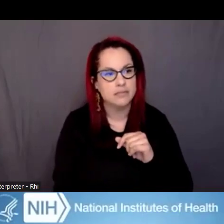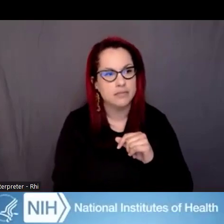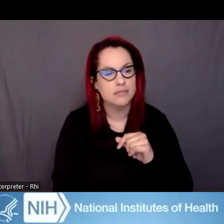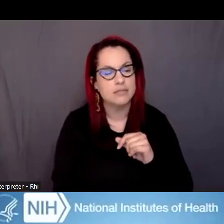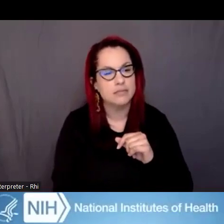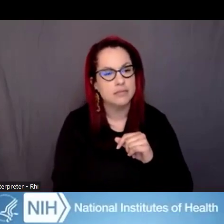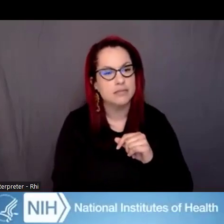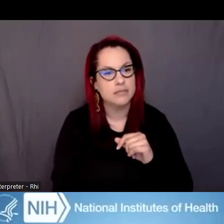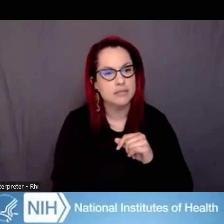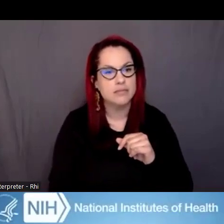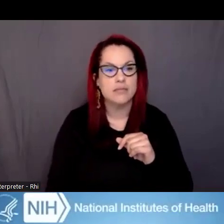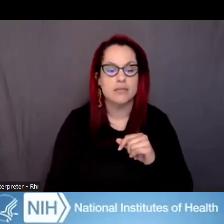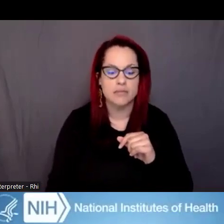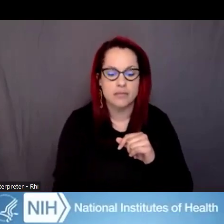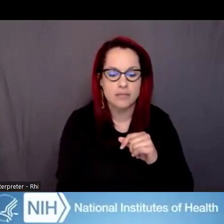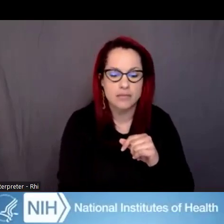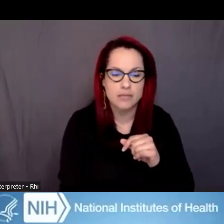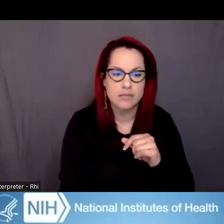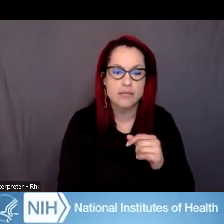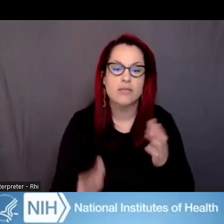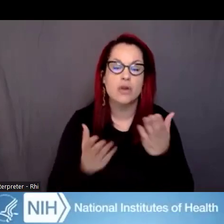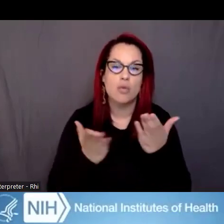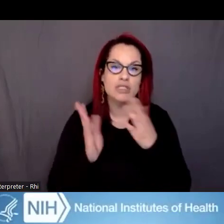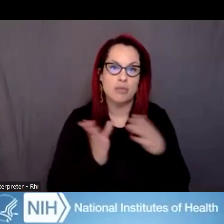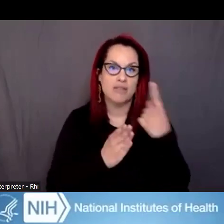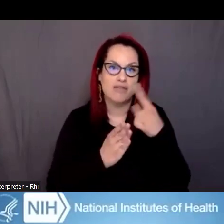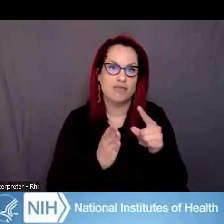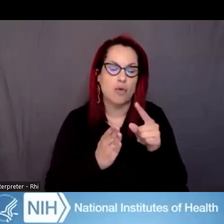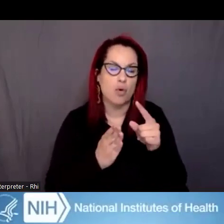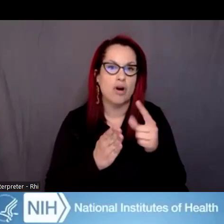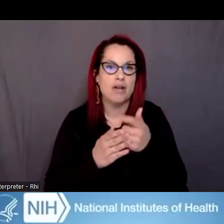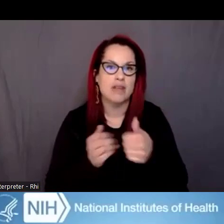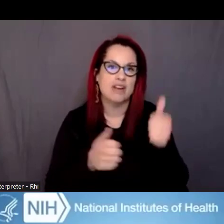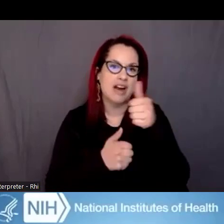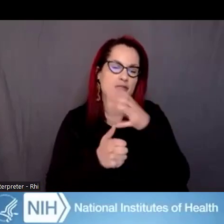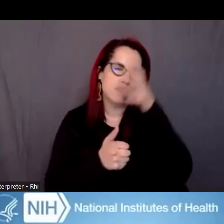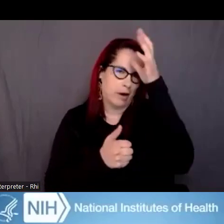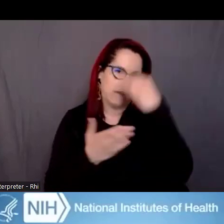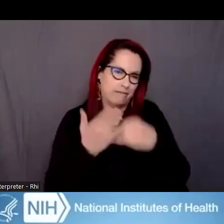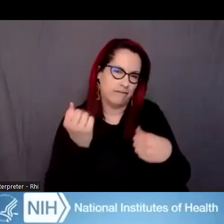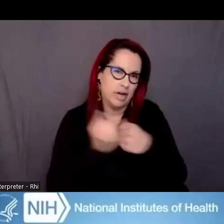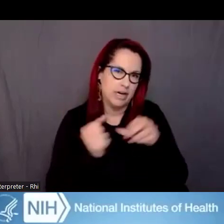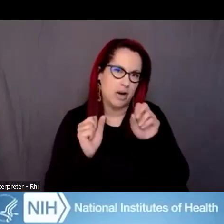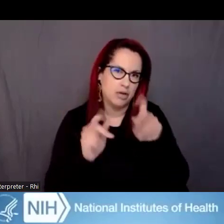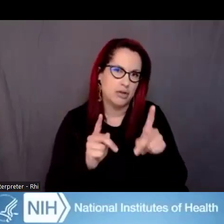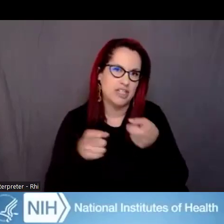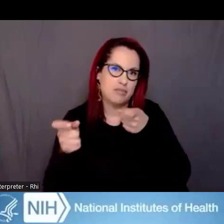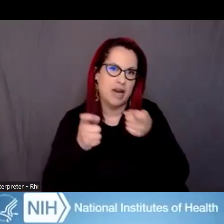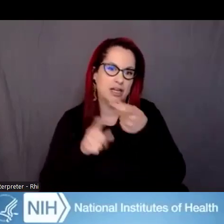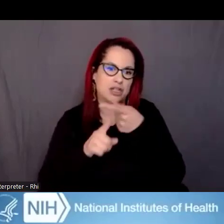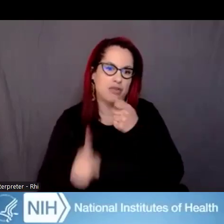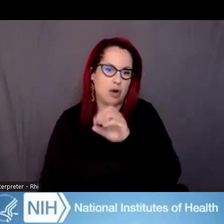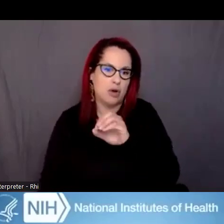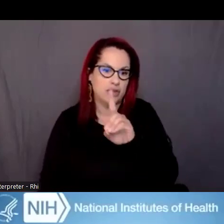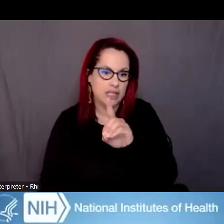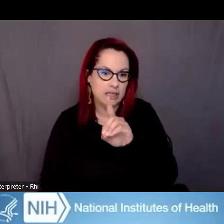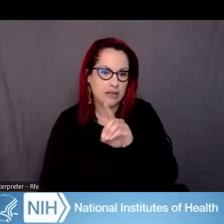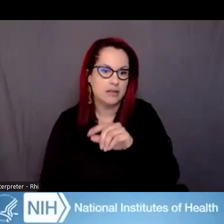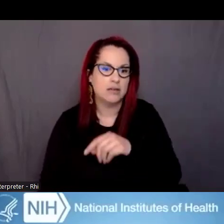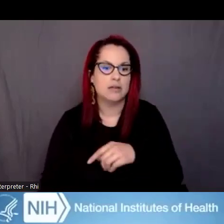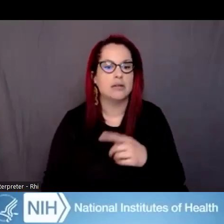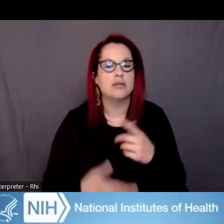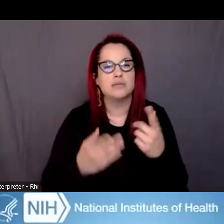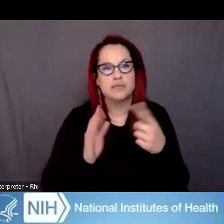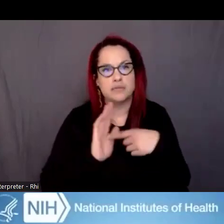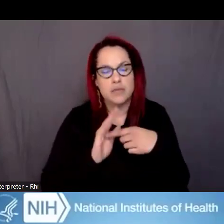What's the plan for the parent funding opportunities that are managed by OD? Extending to expire, you know,